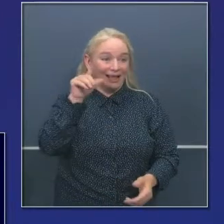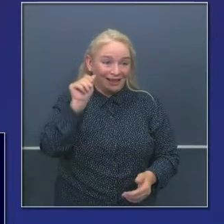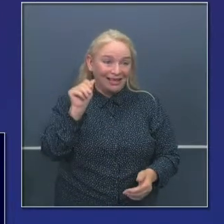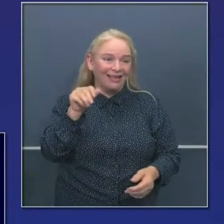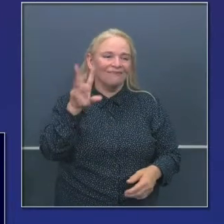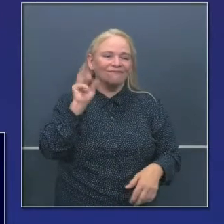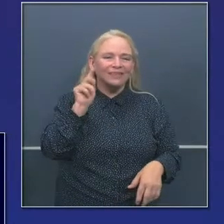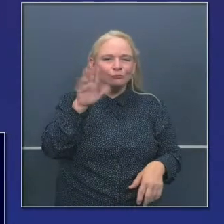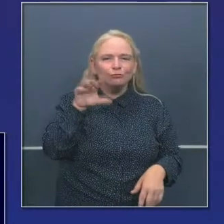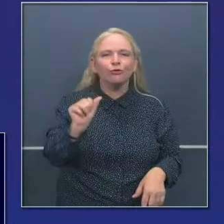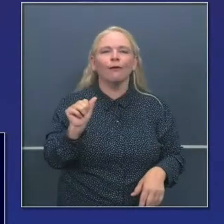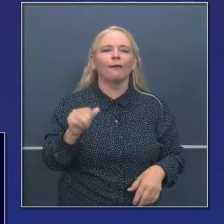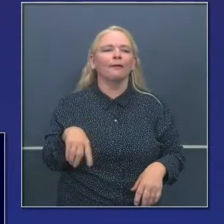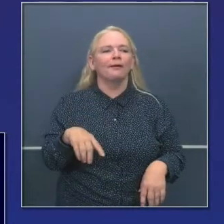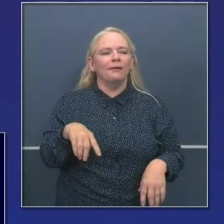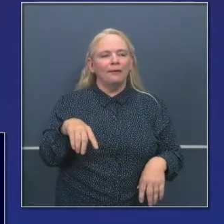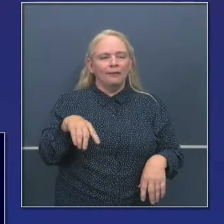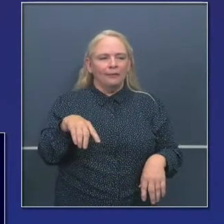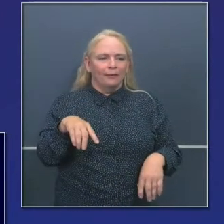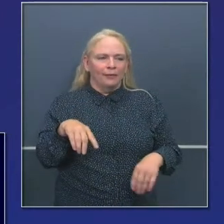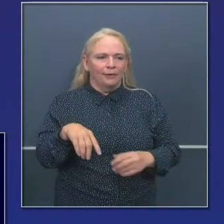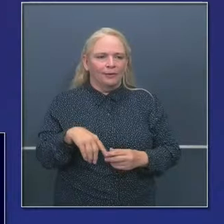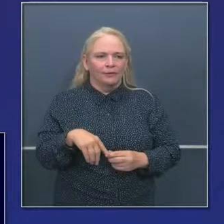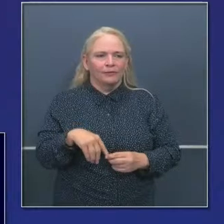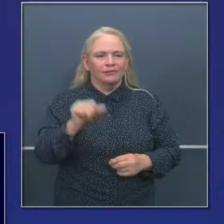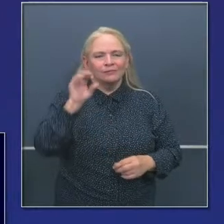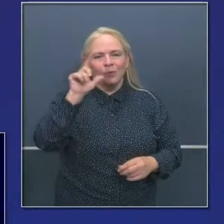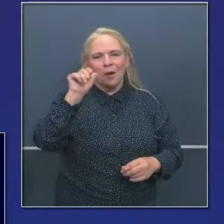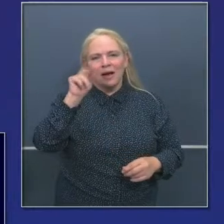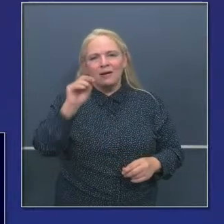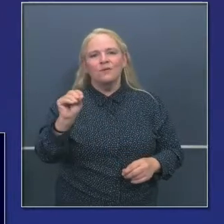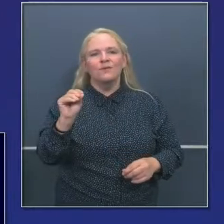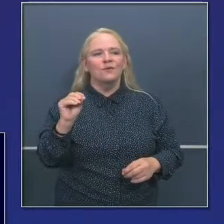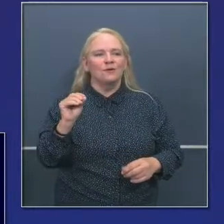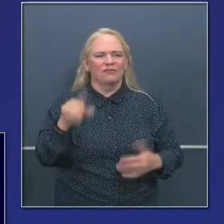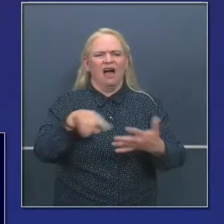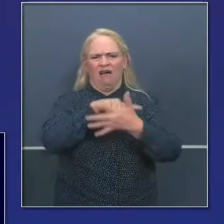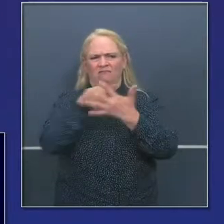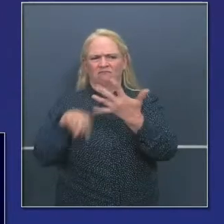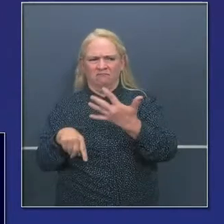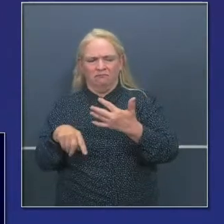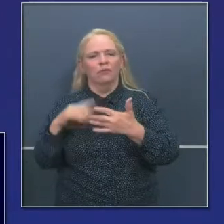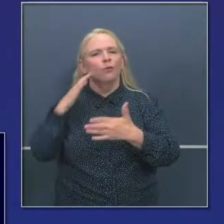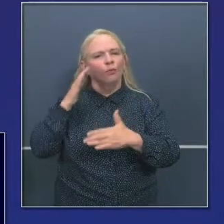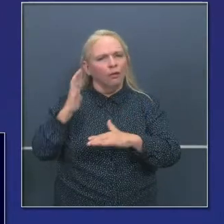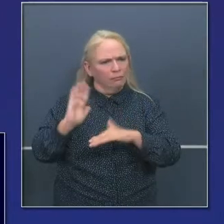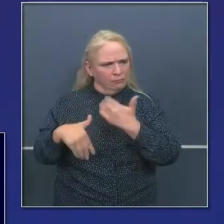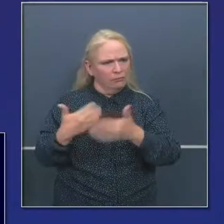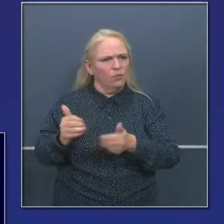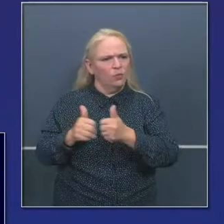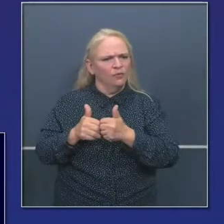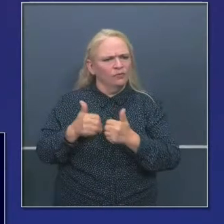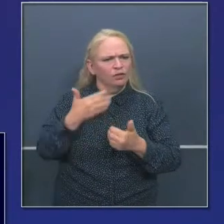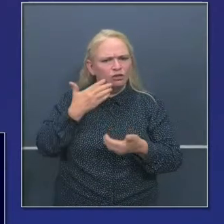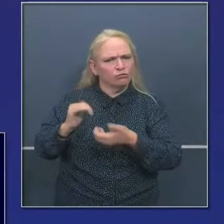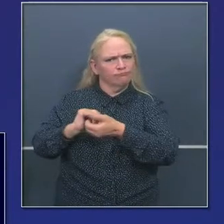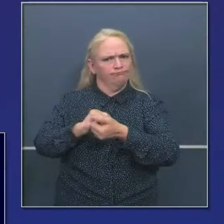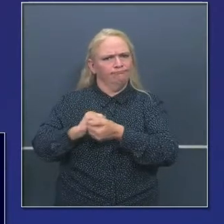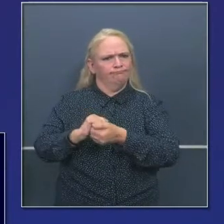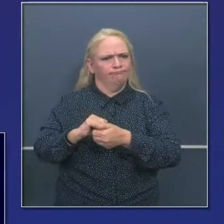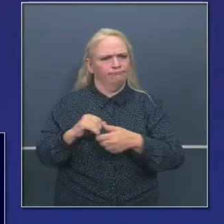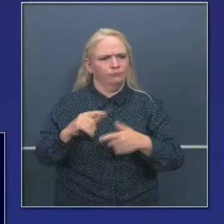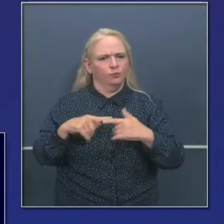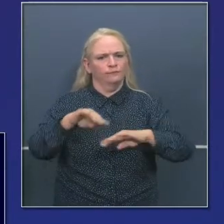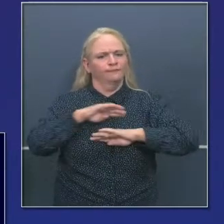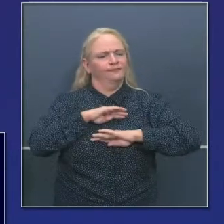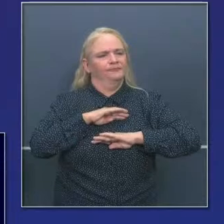talked about Imperial County and how they moved. Their credit in partnership, the spirit of partnership, to meet this moment